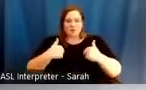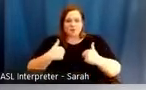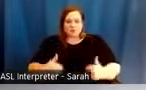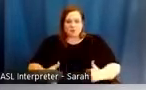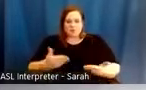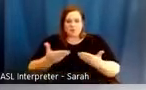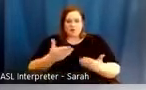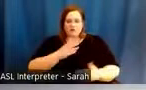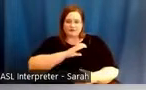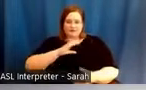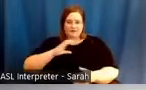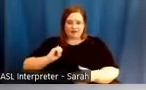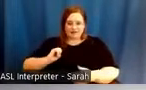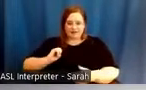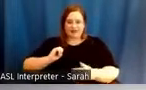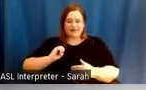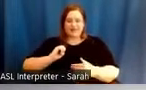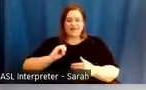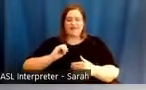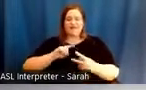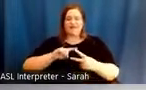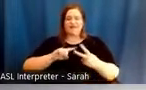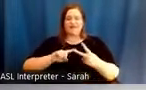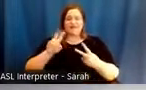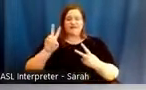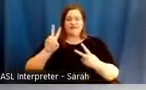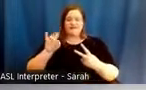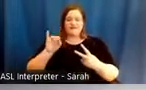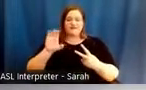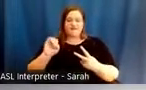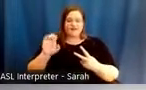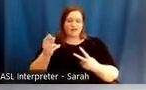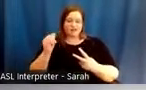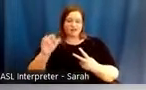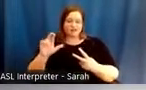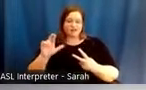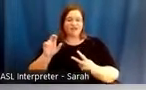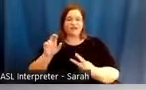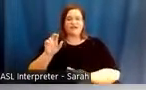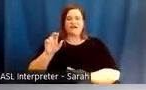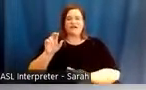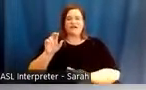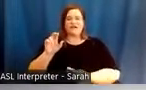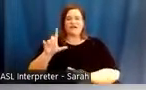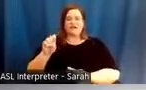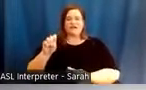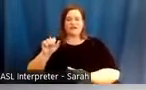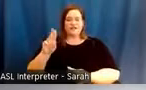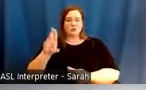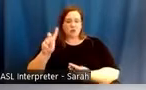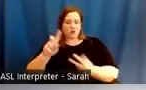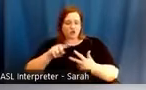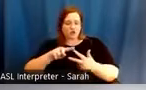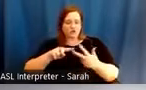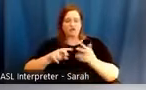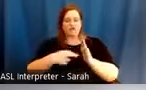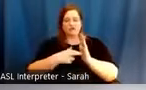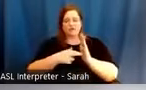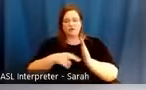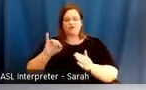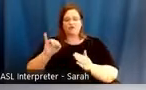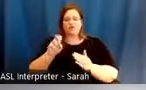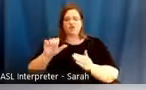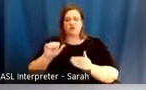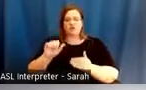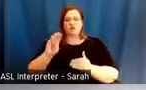Committee, Vice Chair Teresa Wood, Representative Teresa Wood, and Representative Jessica